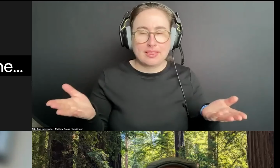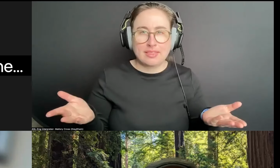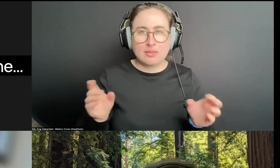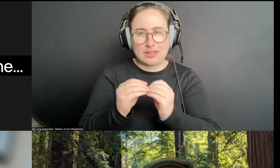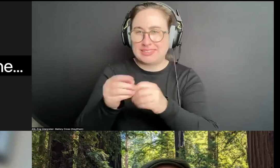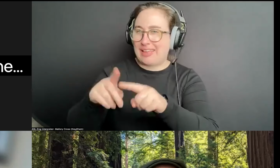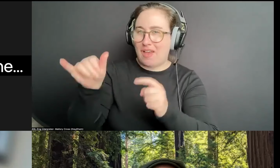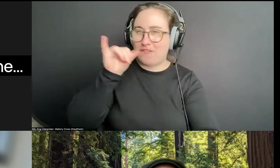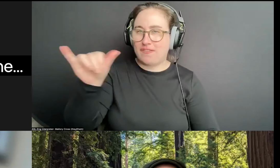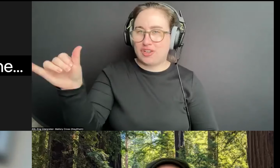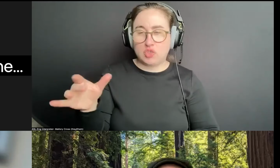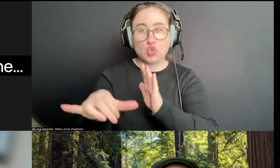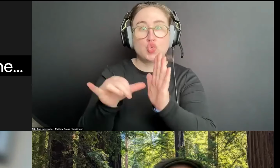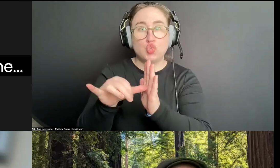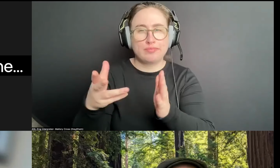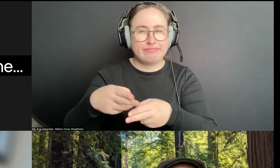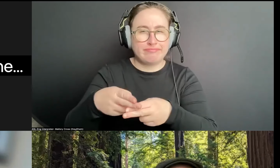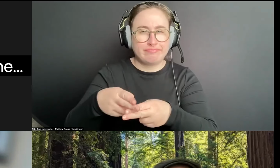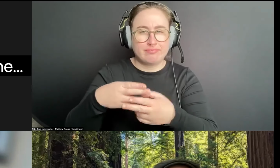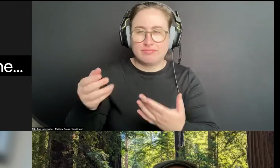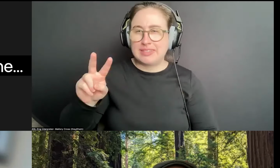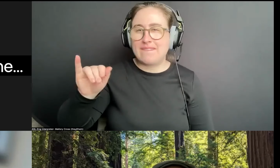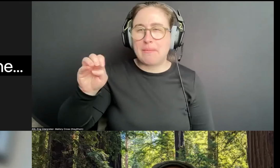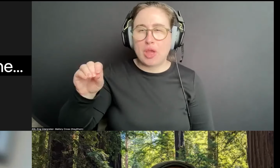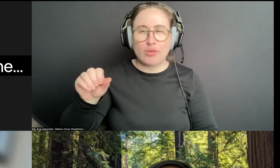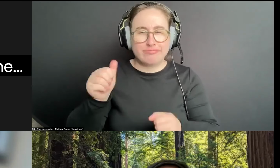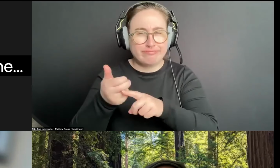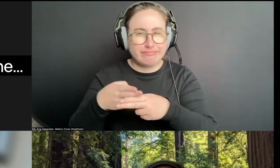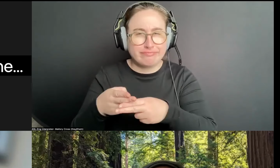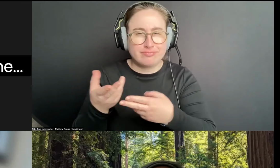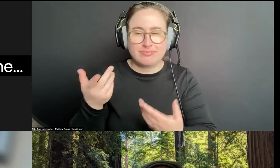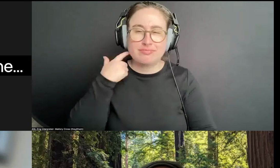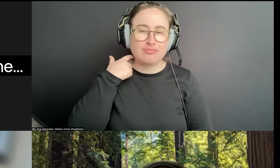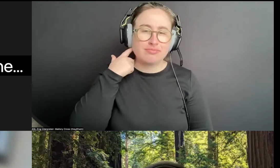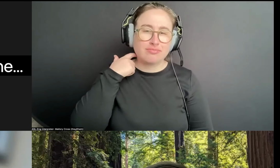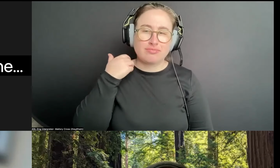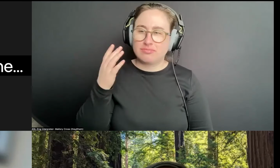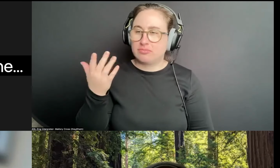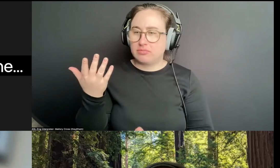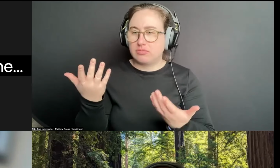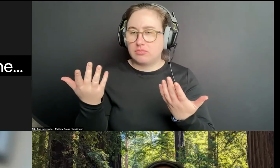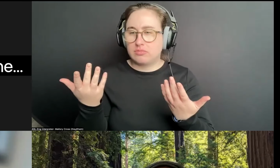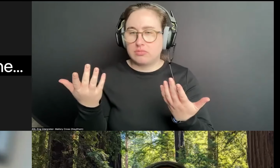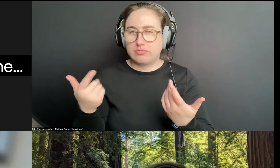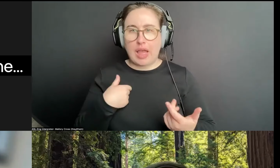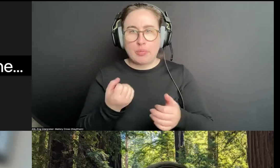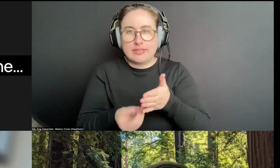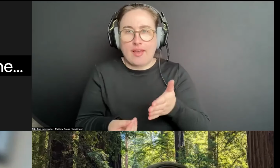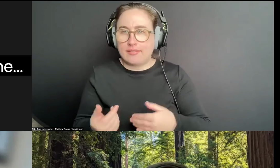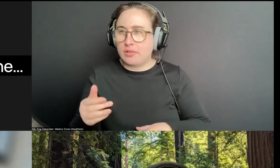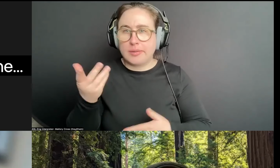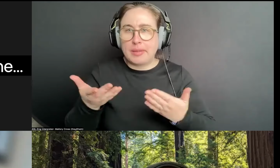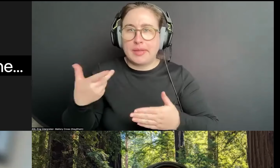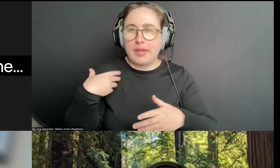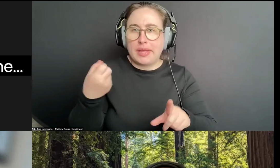YouTube can change at any time, Vimeo can change at any time, the Internet Archive can disappear, I can die, I can get hit by a bus.